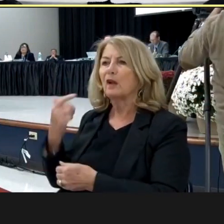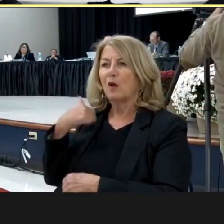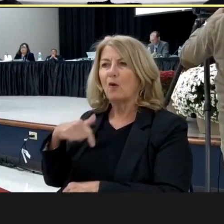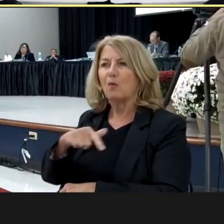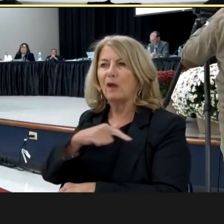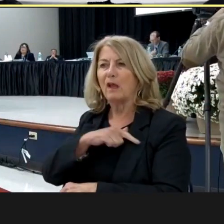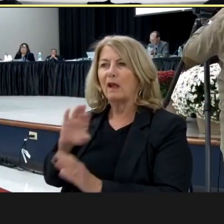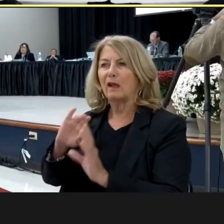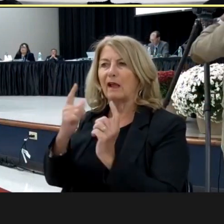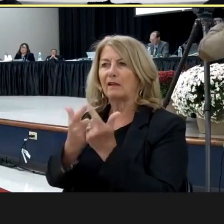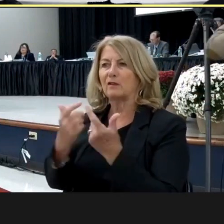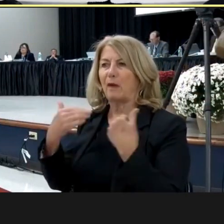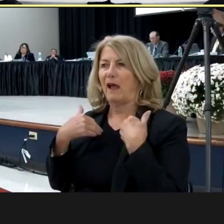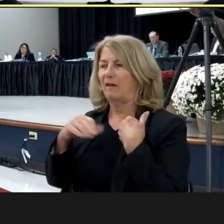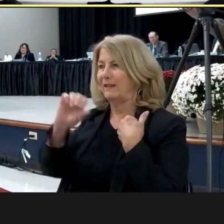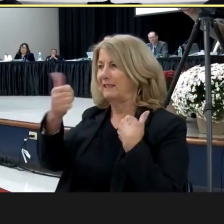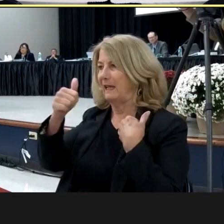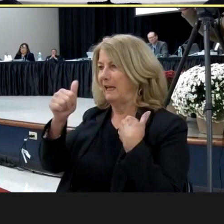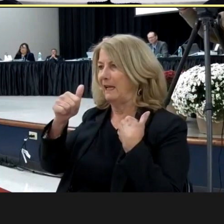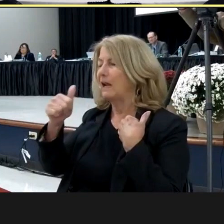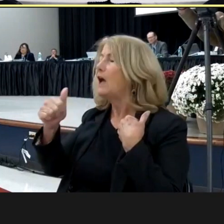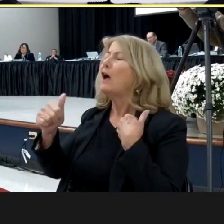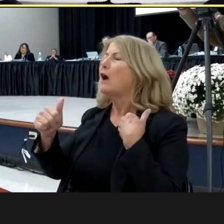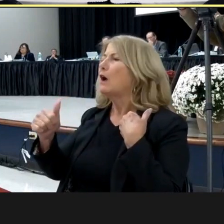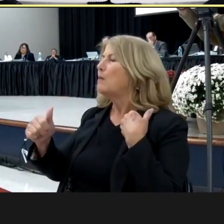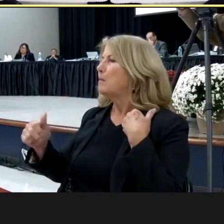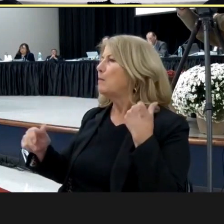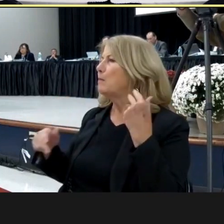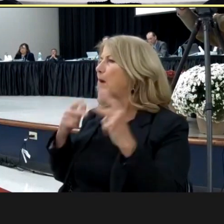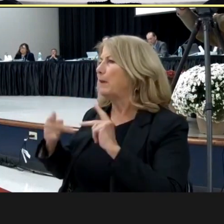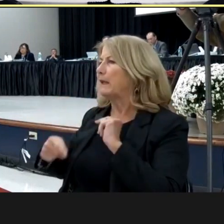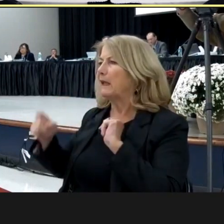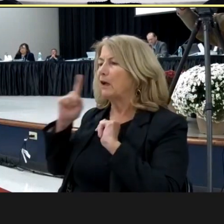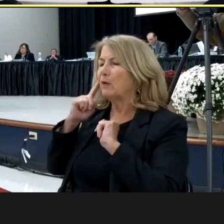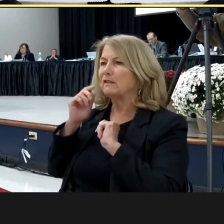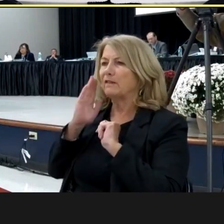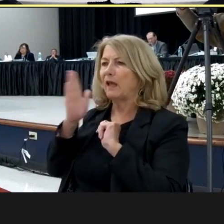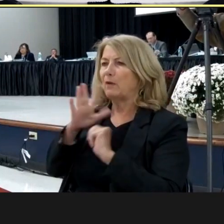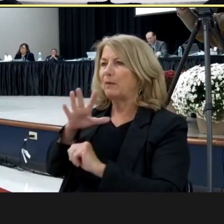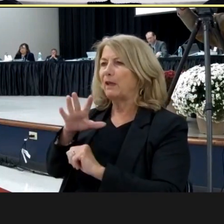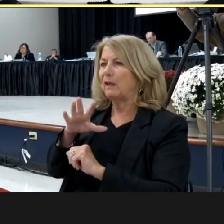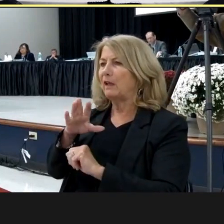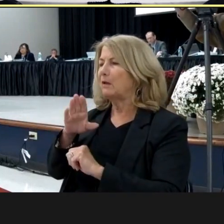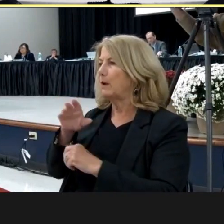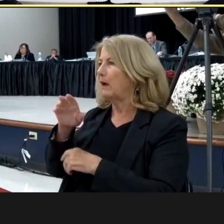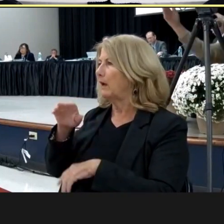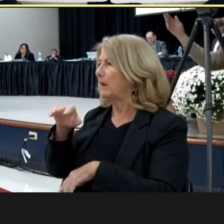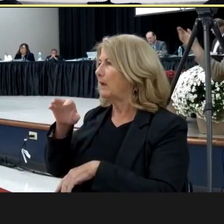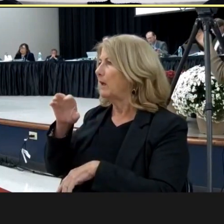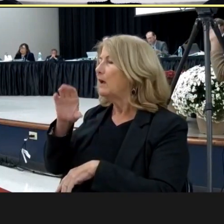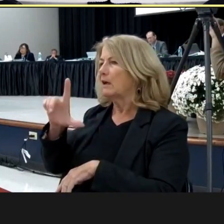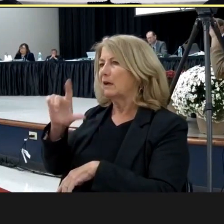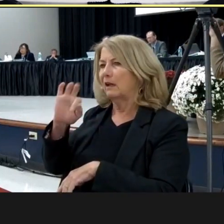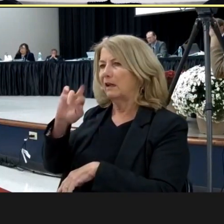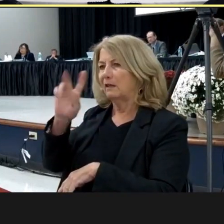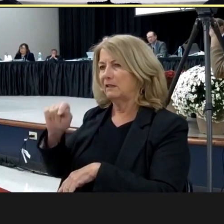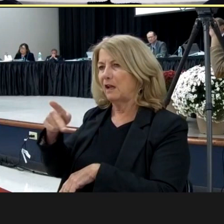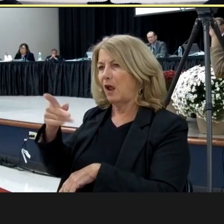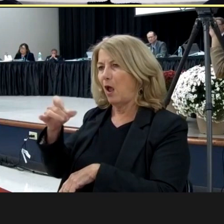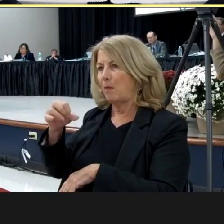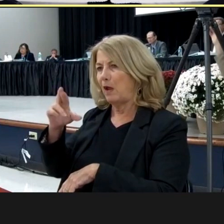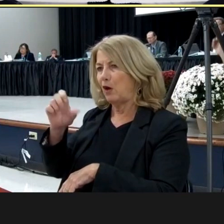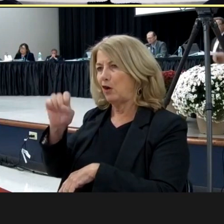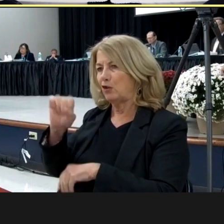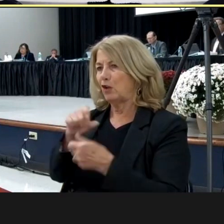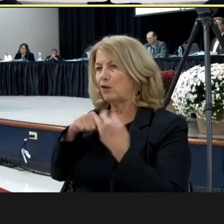Council, we have 10 public hearings on the agenda today. Those are going to get covered by Clint Peters potentially during the work session,